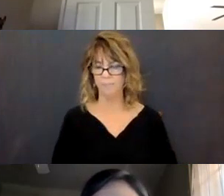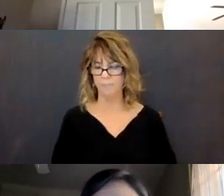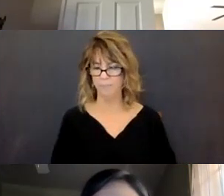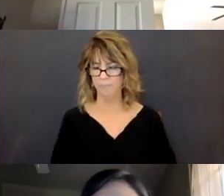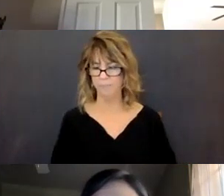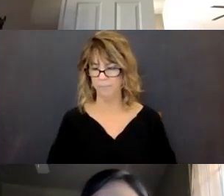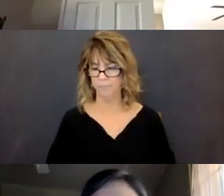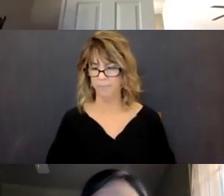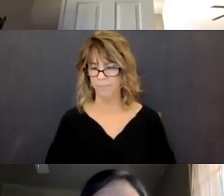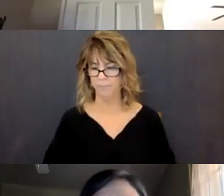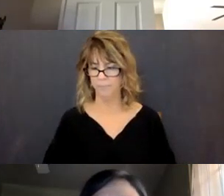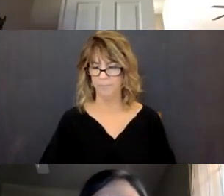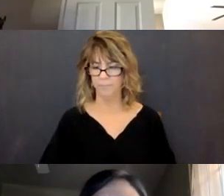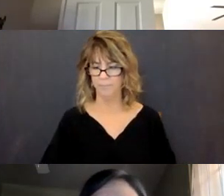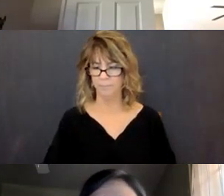And